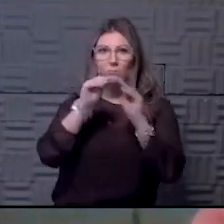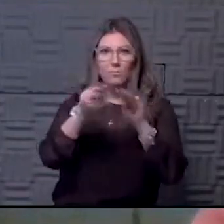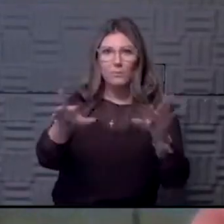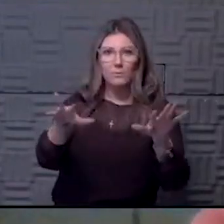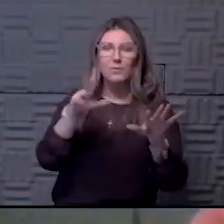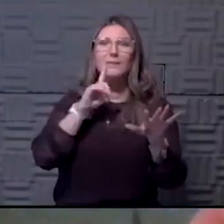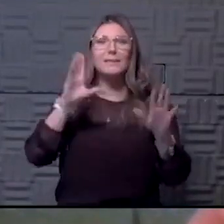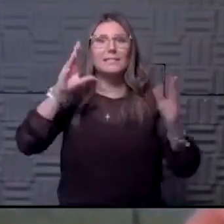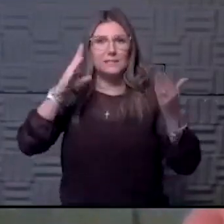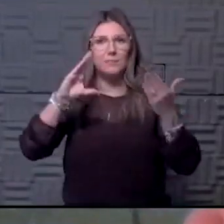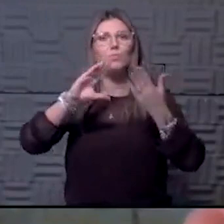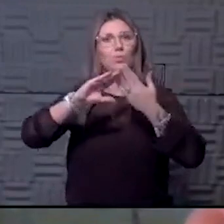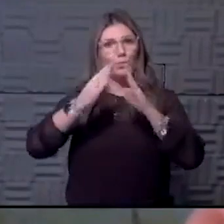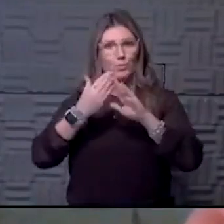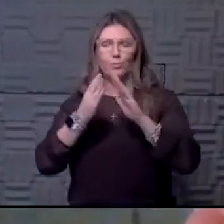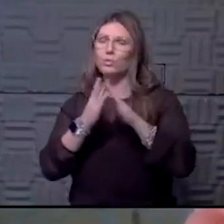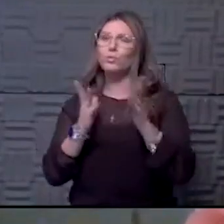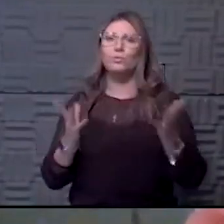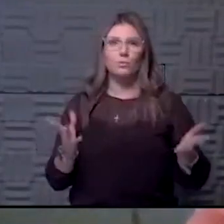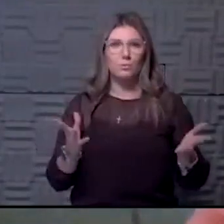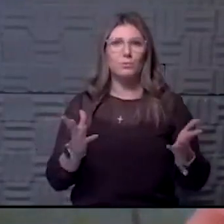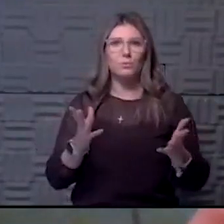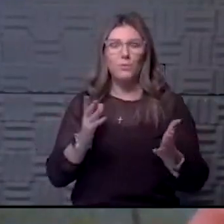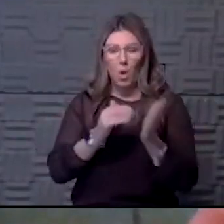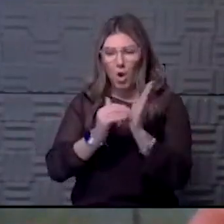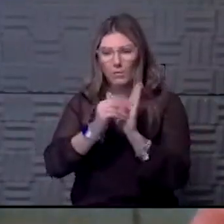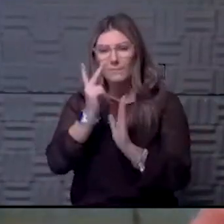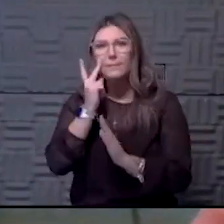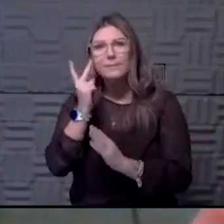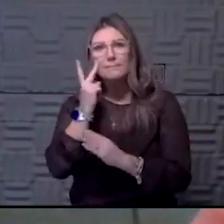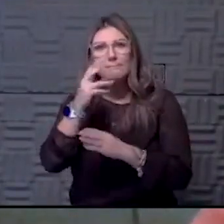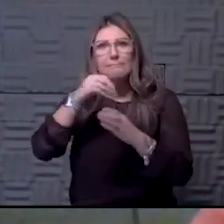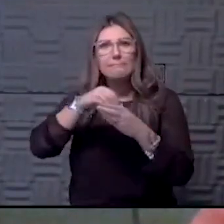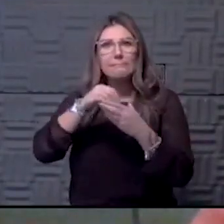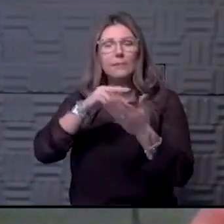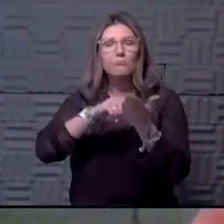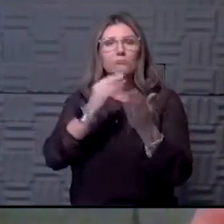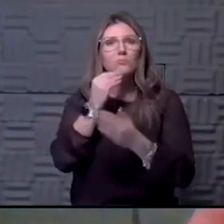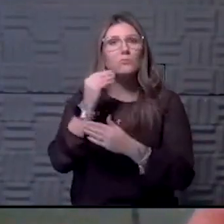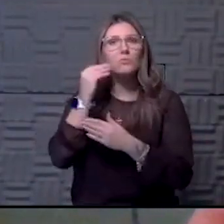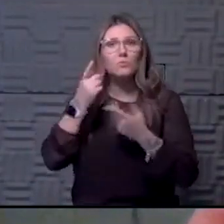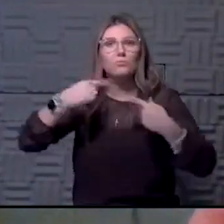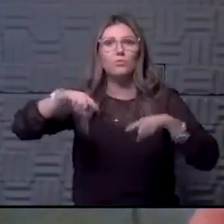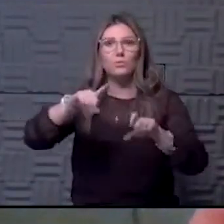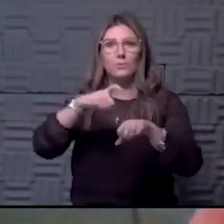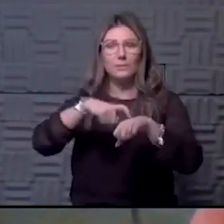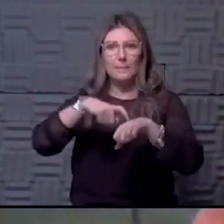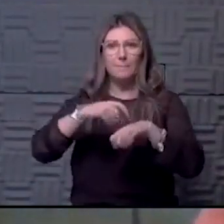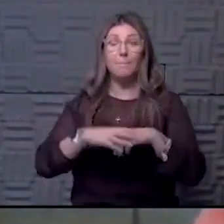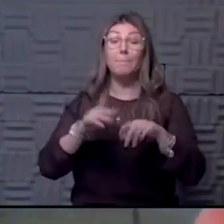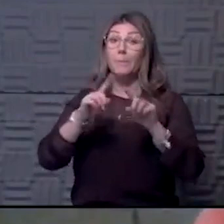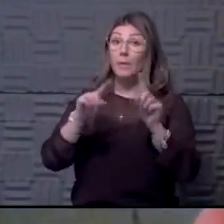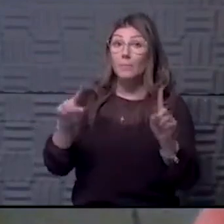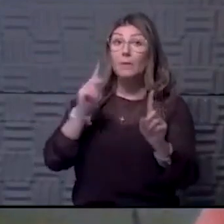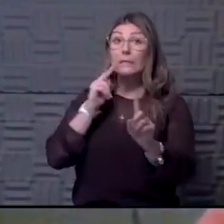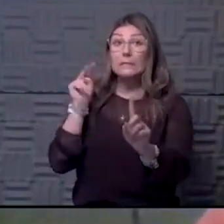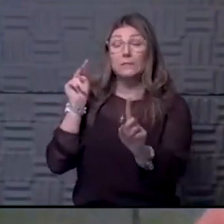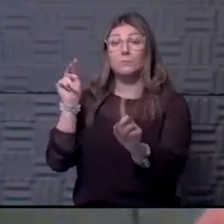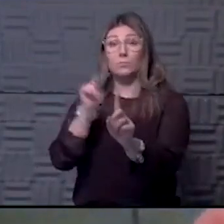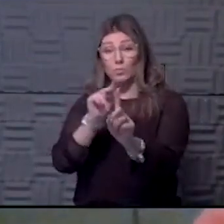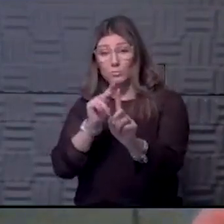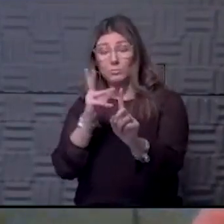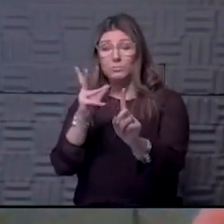to the community that we often will see in nursing facilities during this time. But from the standpoint of